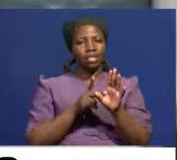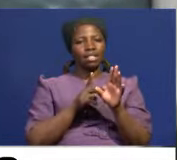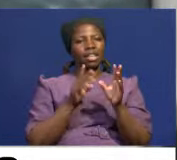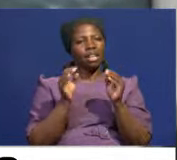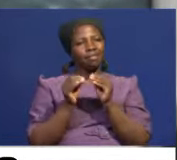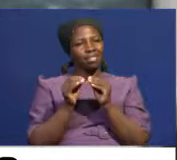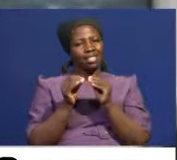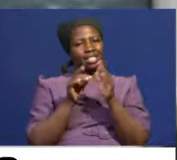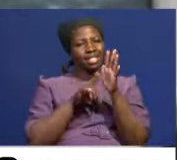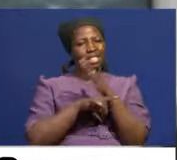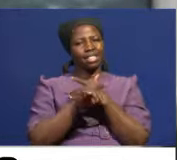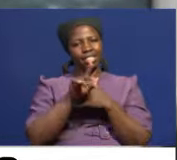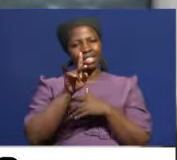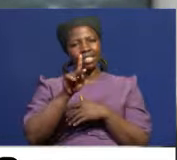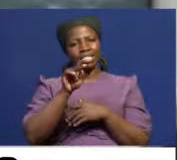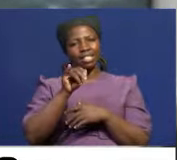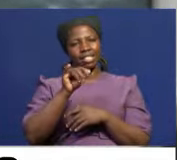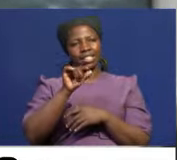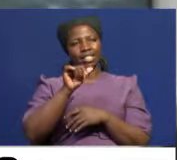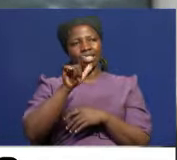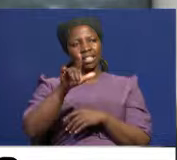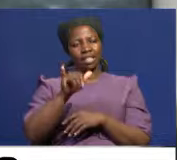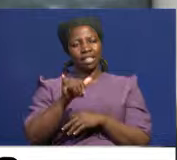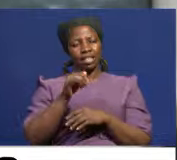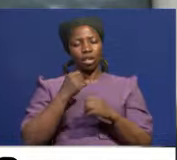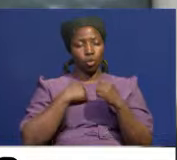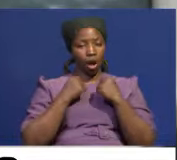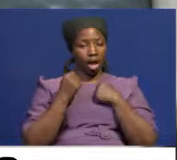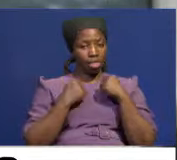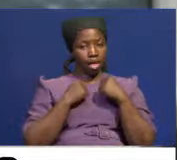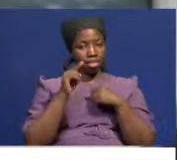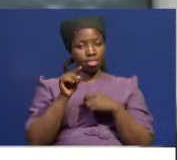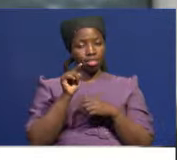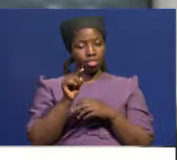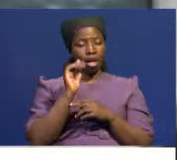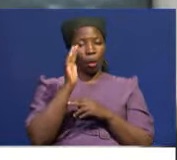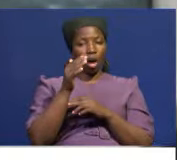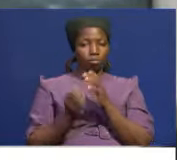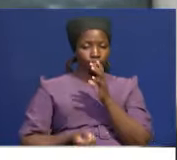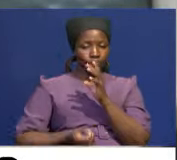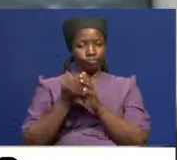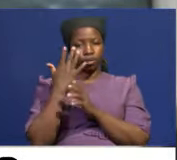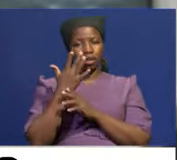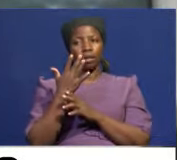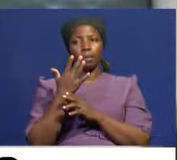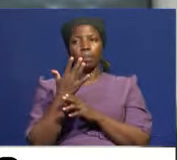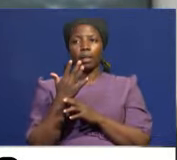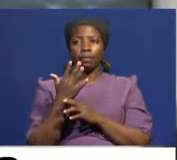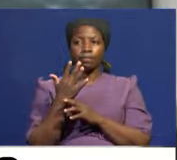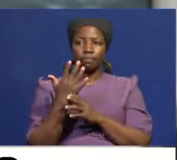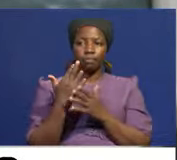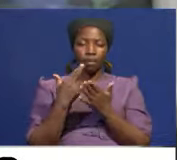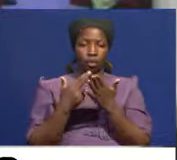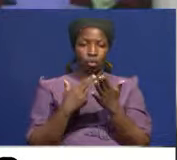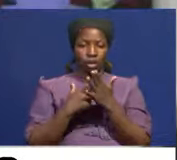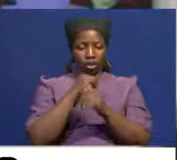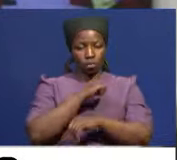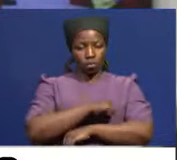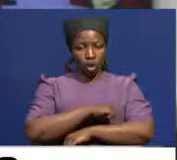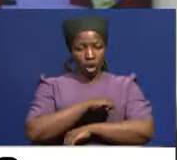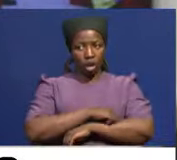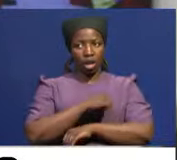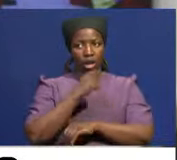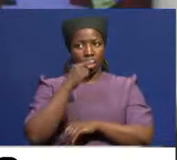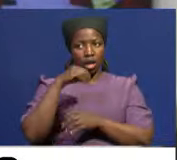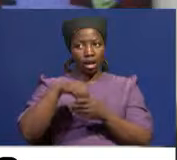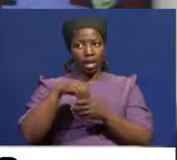in Kigali, Rwanda. The meeting sets the stage for the establishment of a Grammy Recording Academy in Africa. The CS emphasized